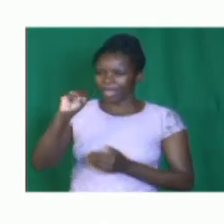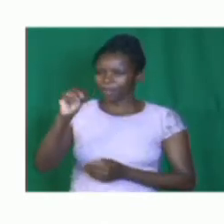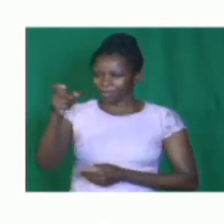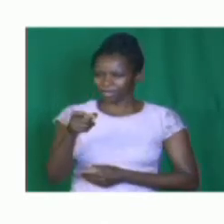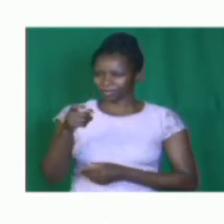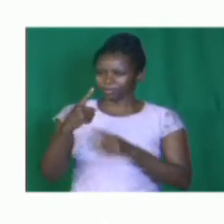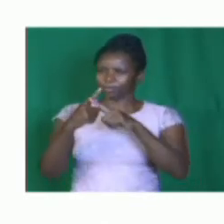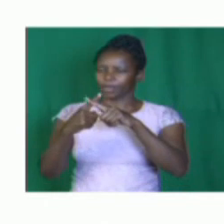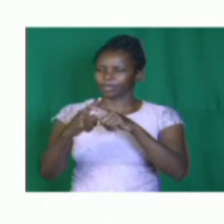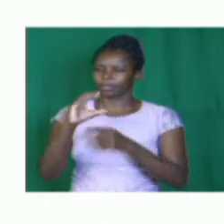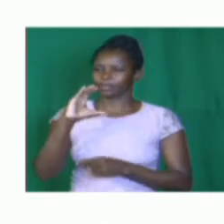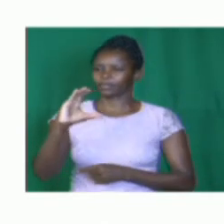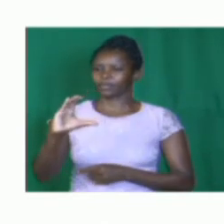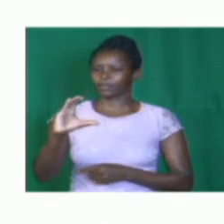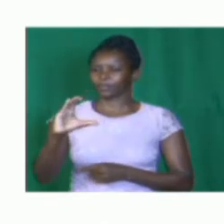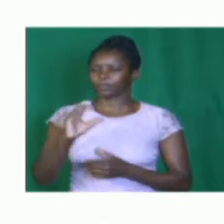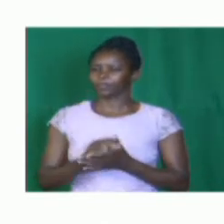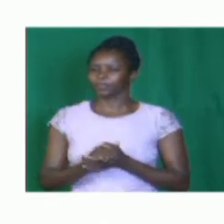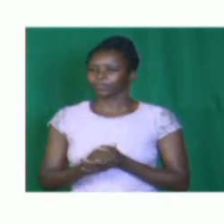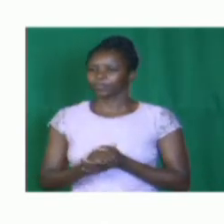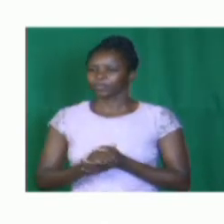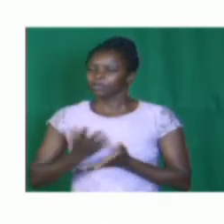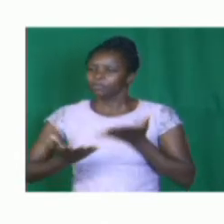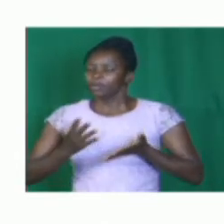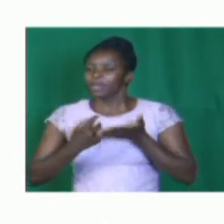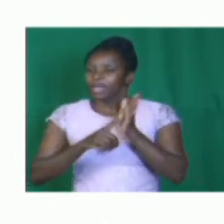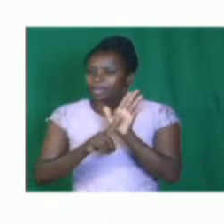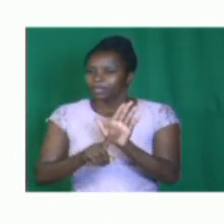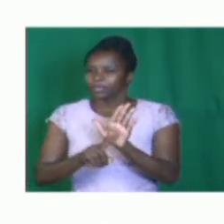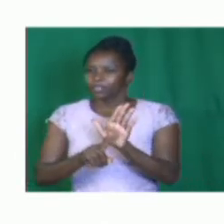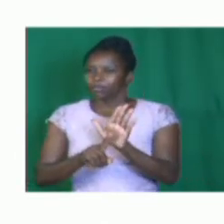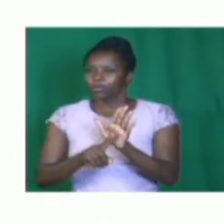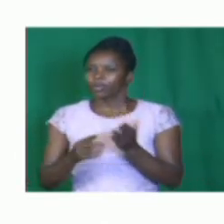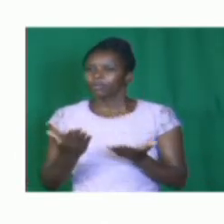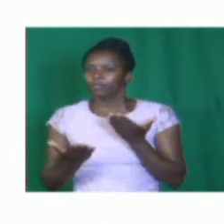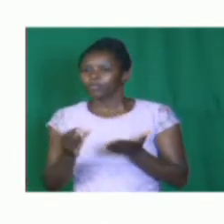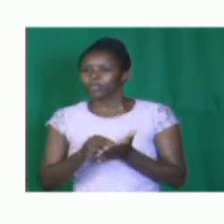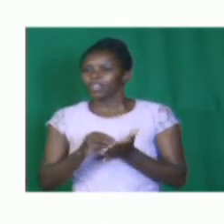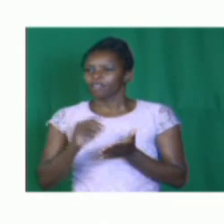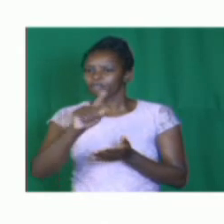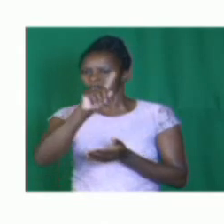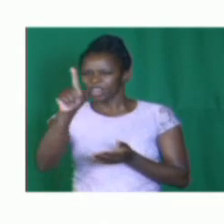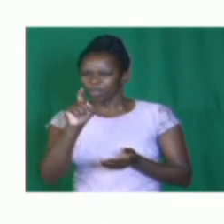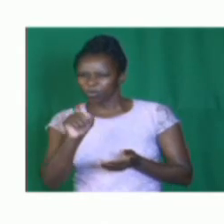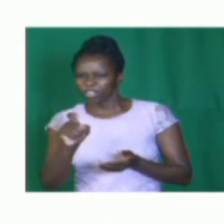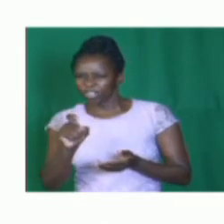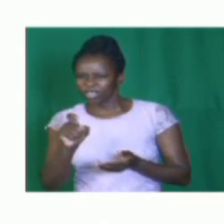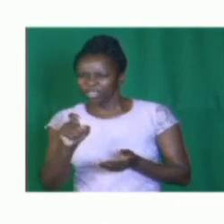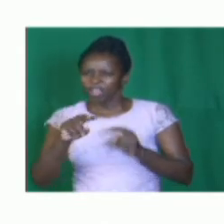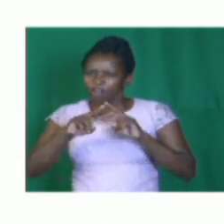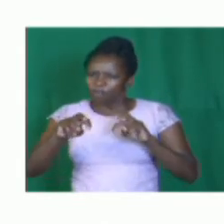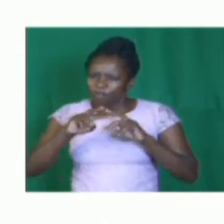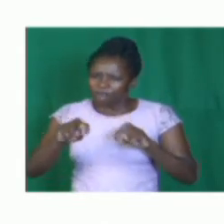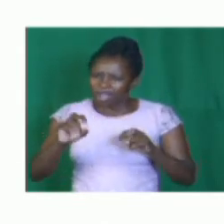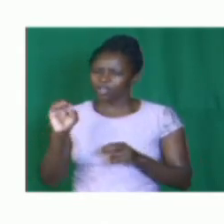which means in a case like this question here, where they say find the equation